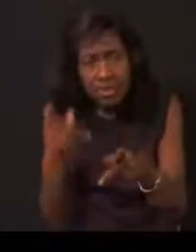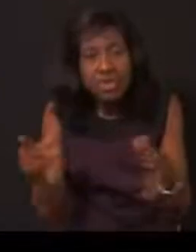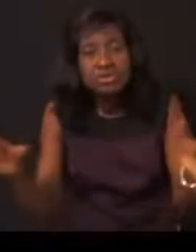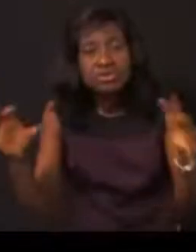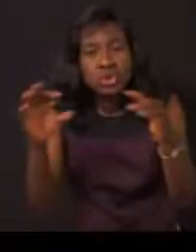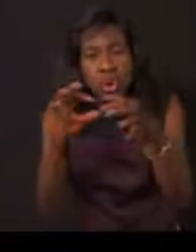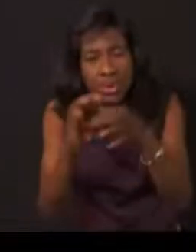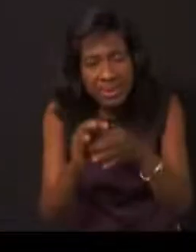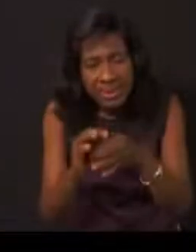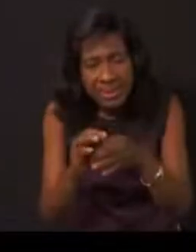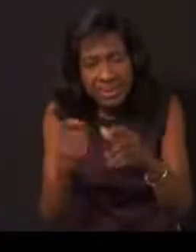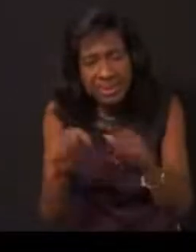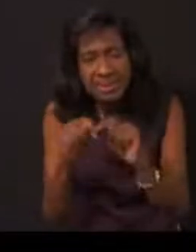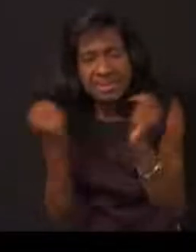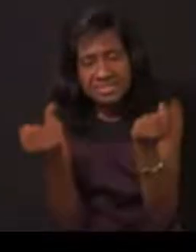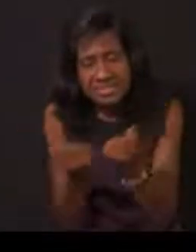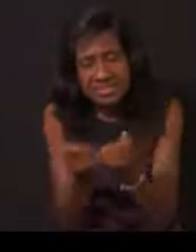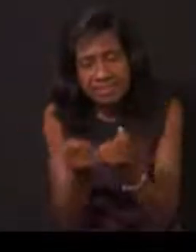Hello?